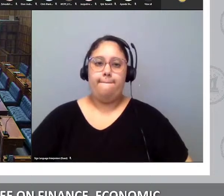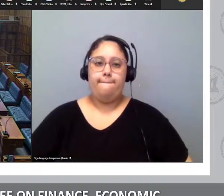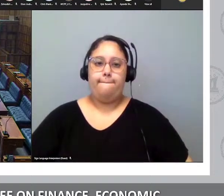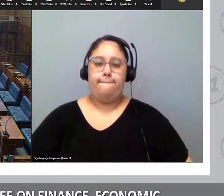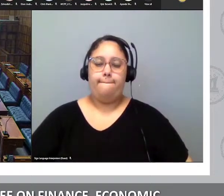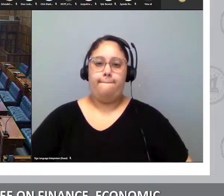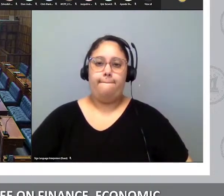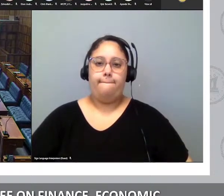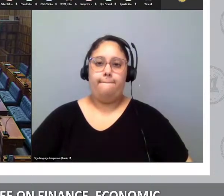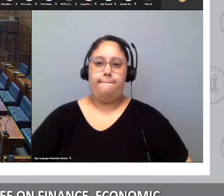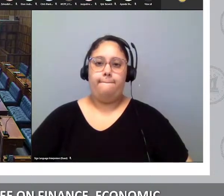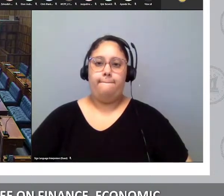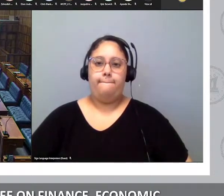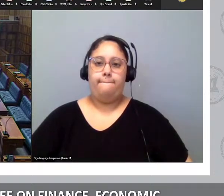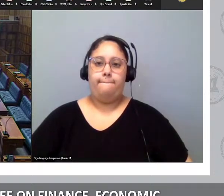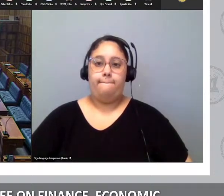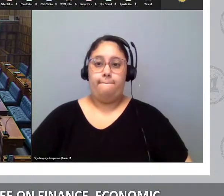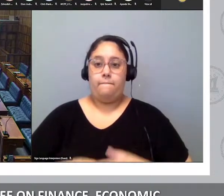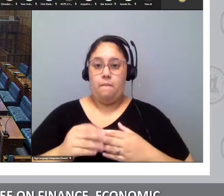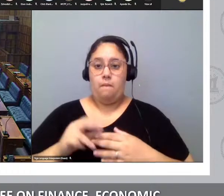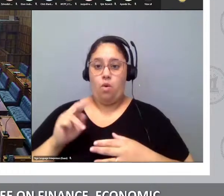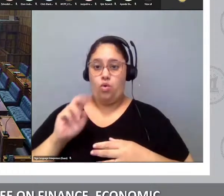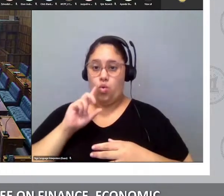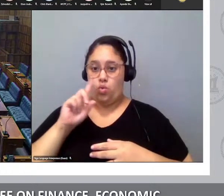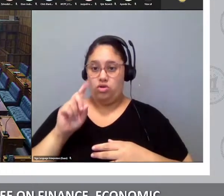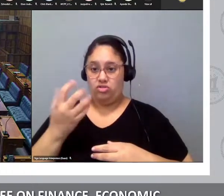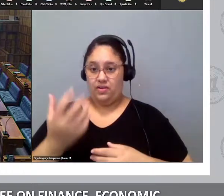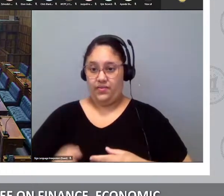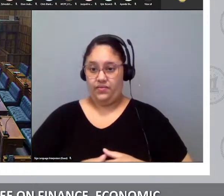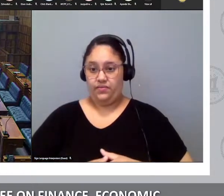me m did you have a